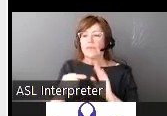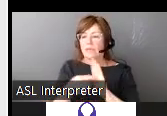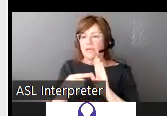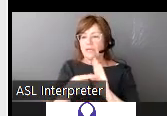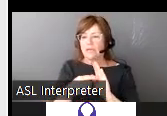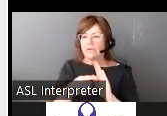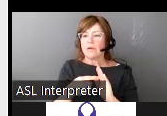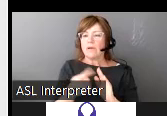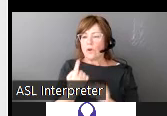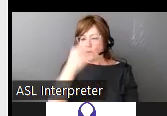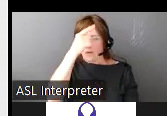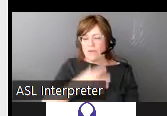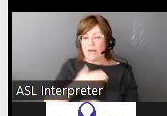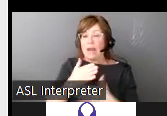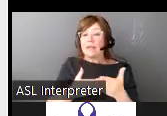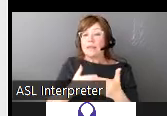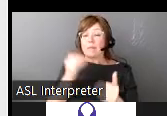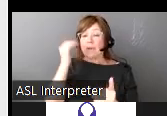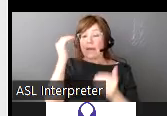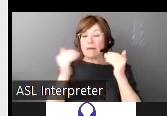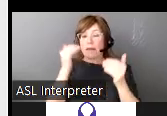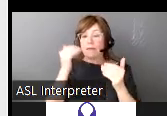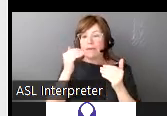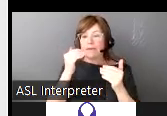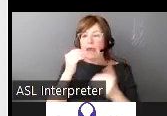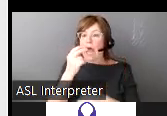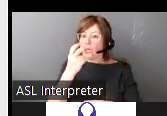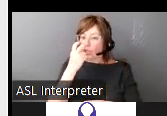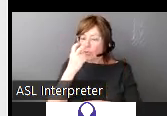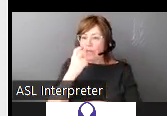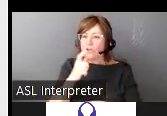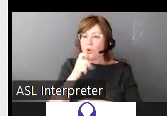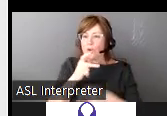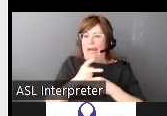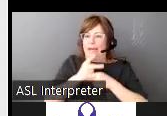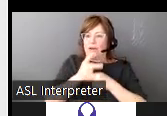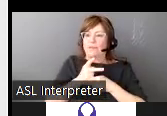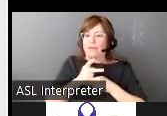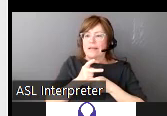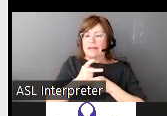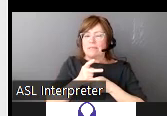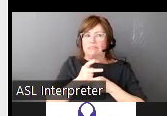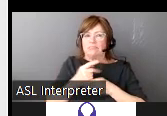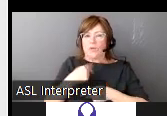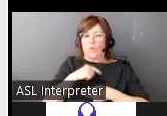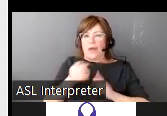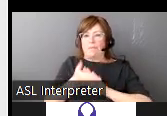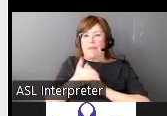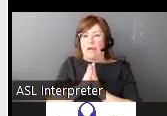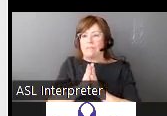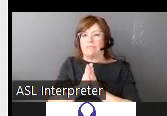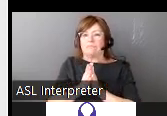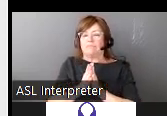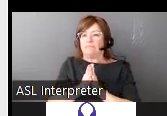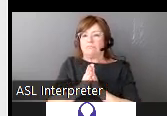explained, some older adults blindly trust their caregivers, making them vulnerable to abuse and exploitations. Quote,